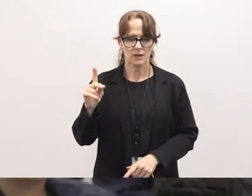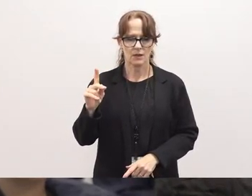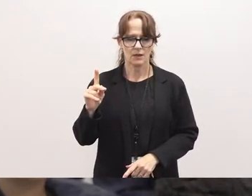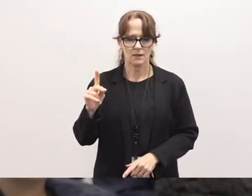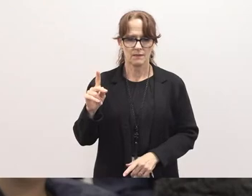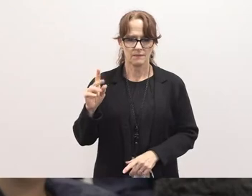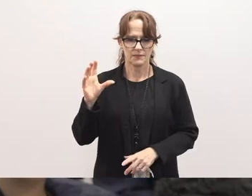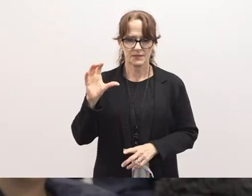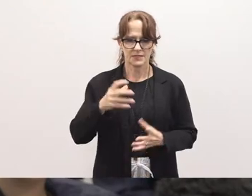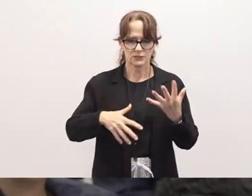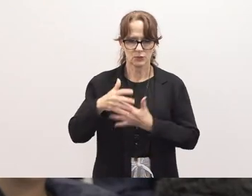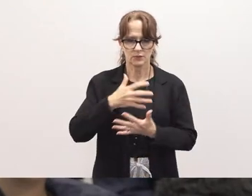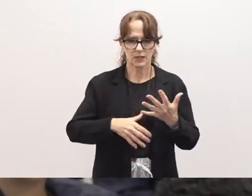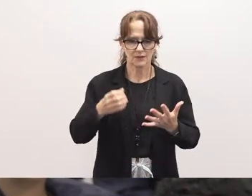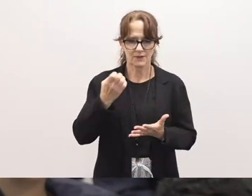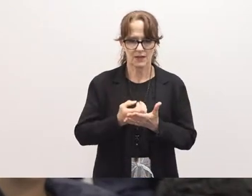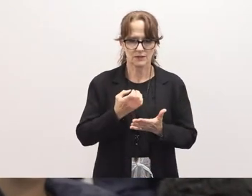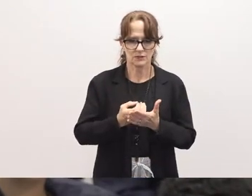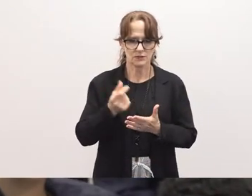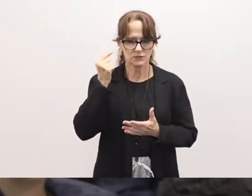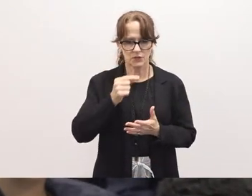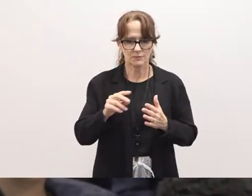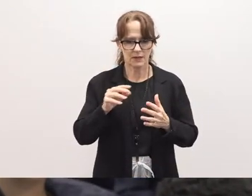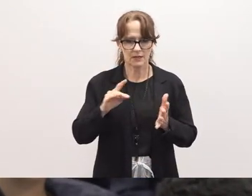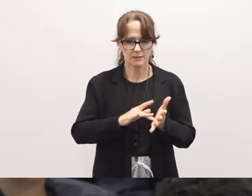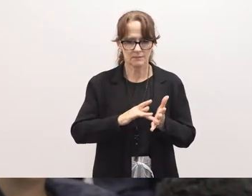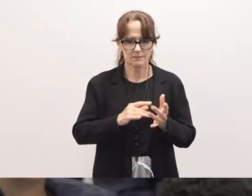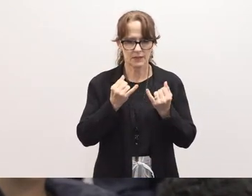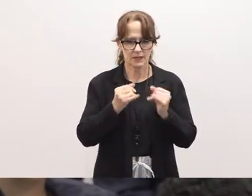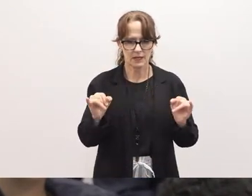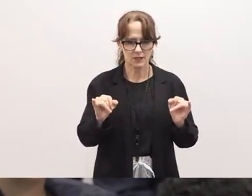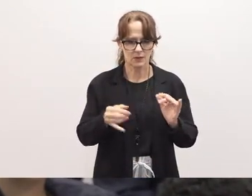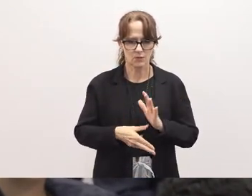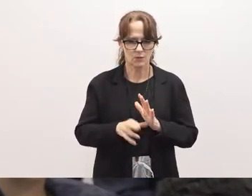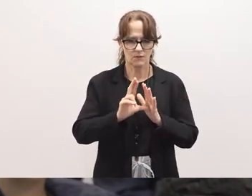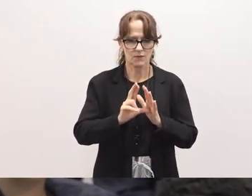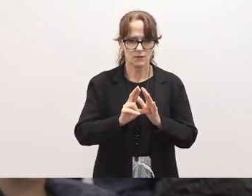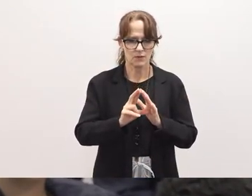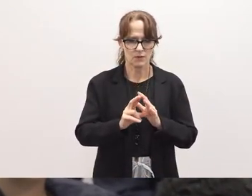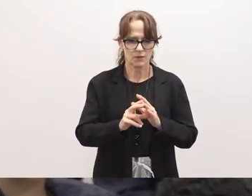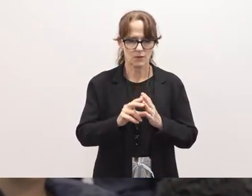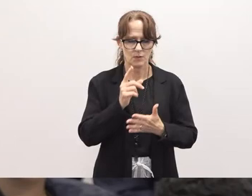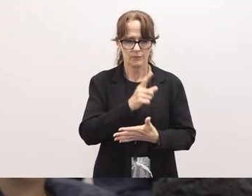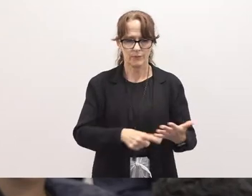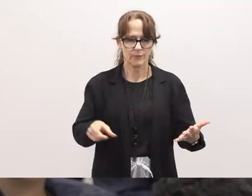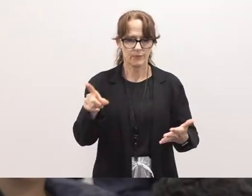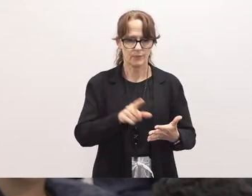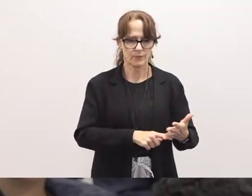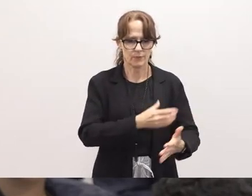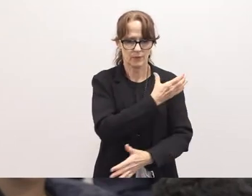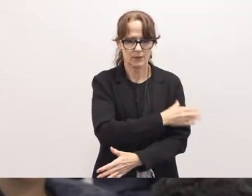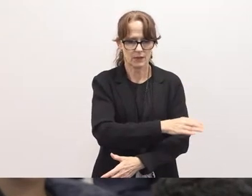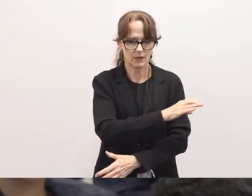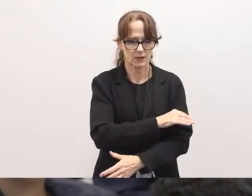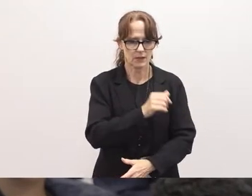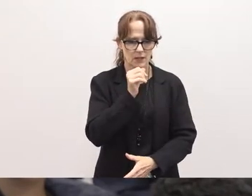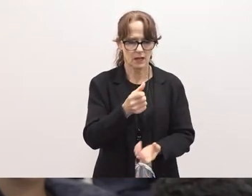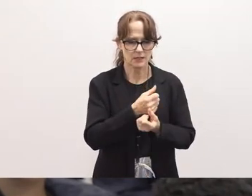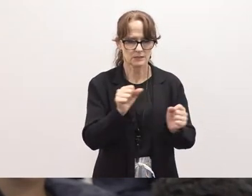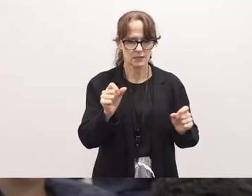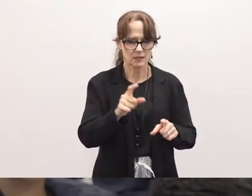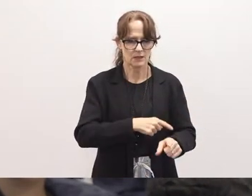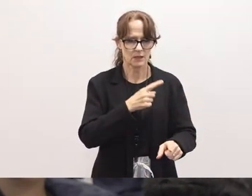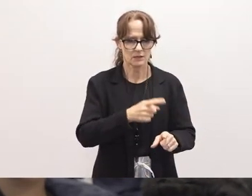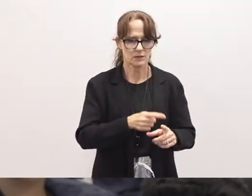Evidence-Based Gender Medicine said an independent review condemned the clinic as not a safe or viable